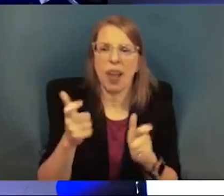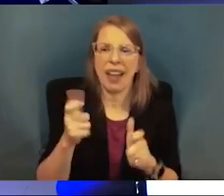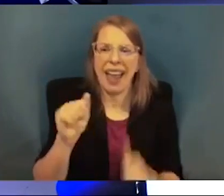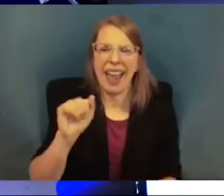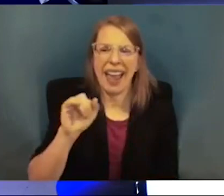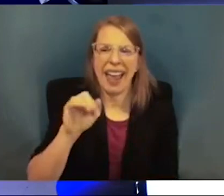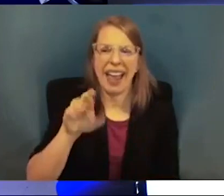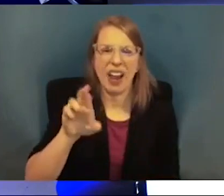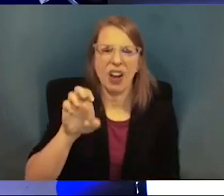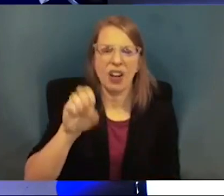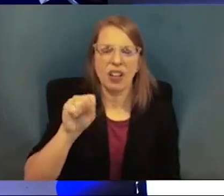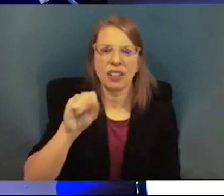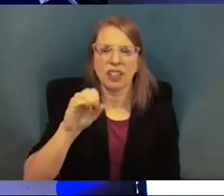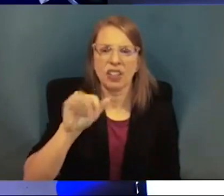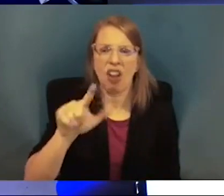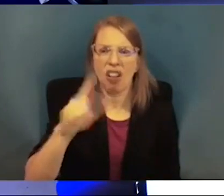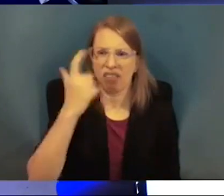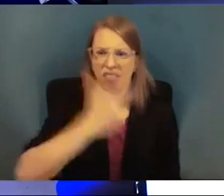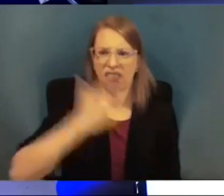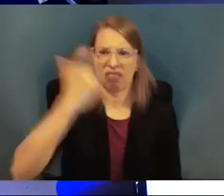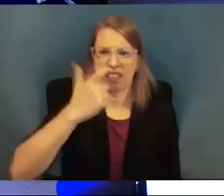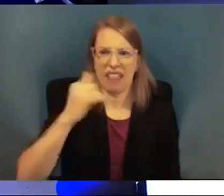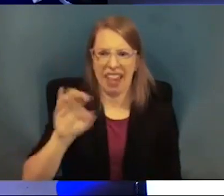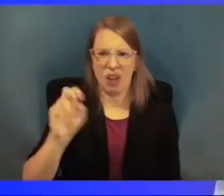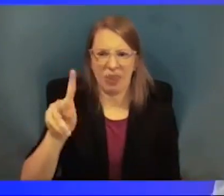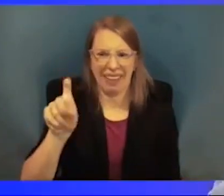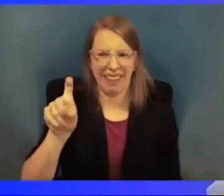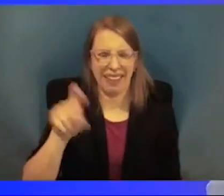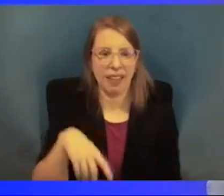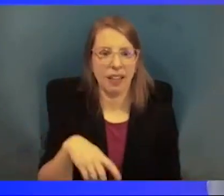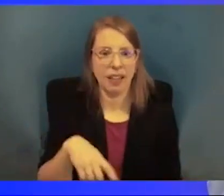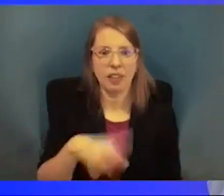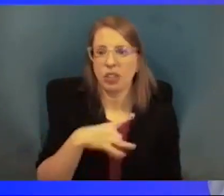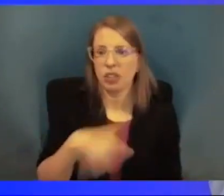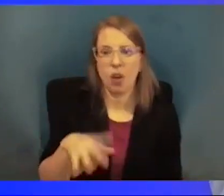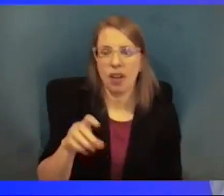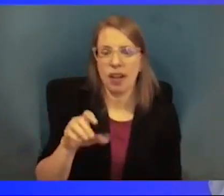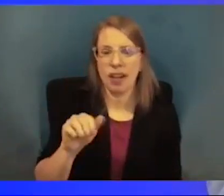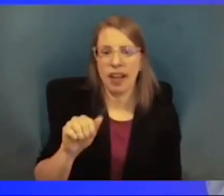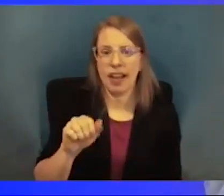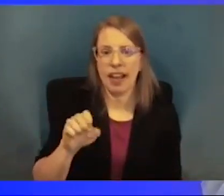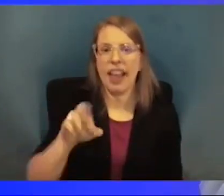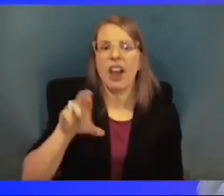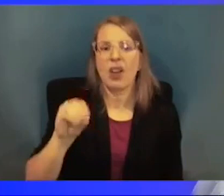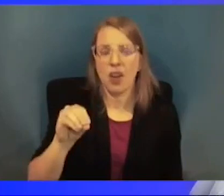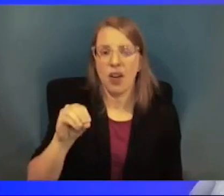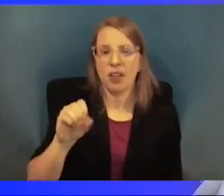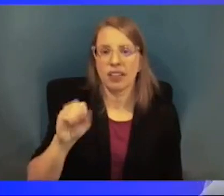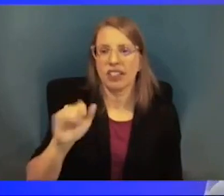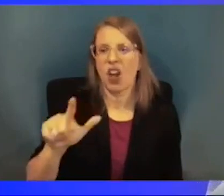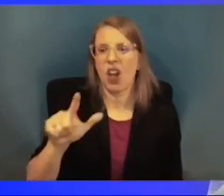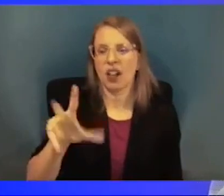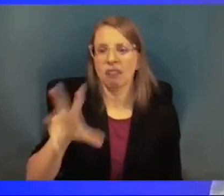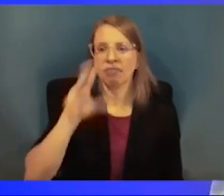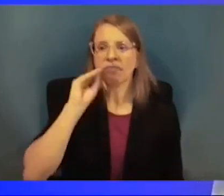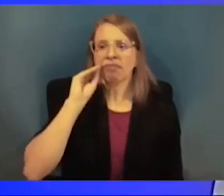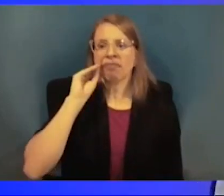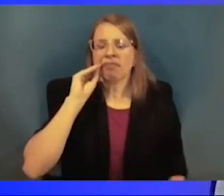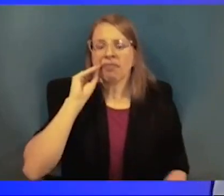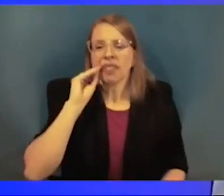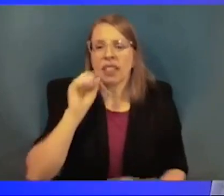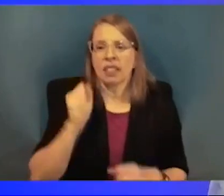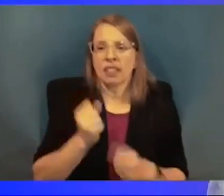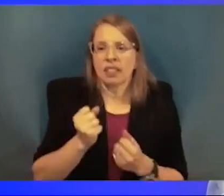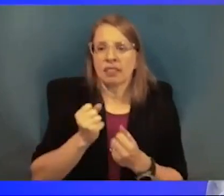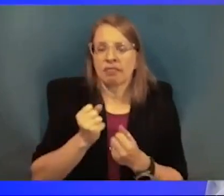spraying that around your kids' faces. Is that okay? Yeah, we actually don't like the aerosol sprays as much because you can inhale it. It can exacerbate asthma. And actually,